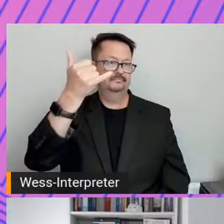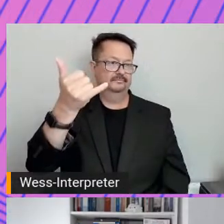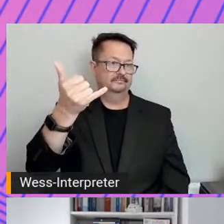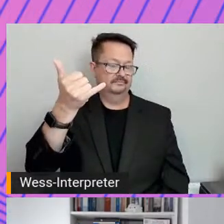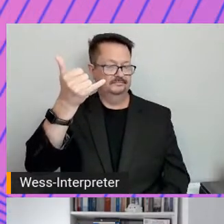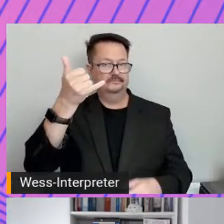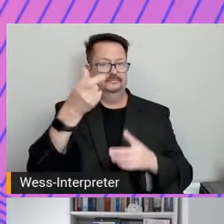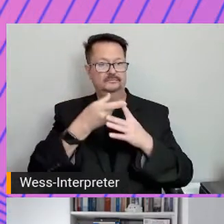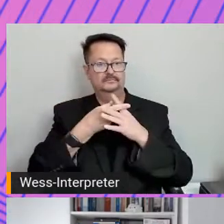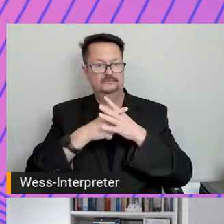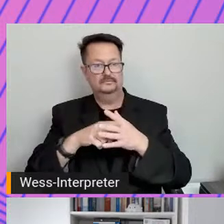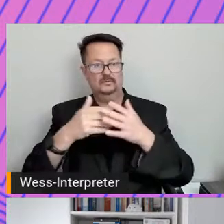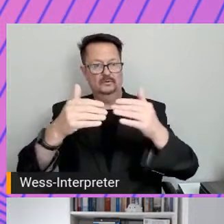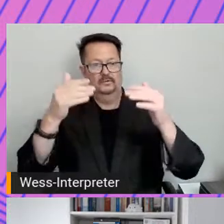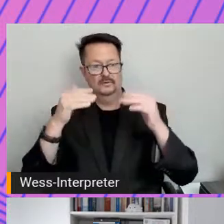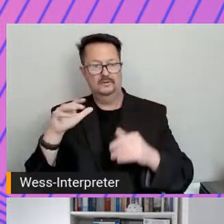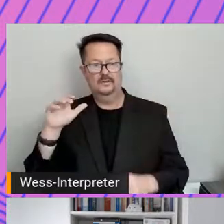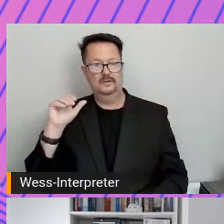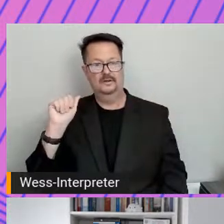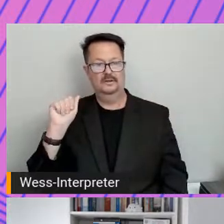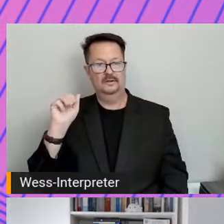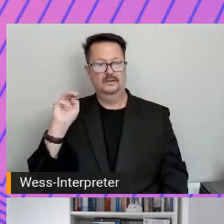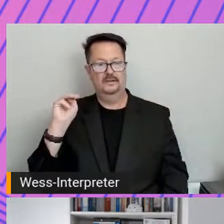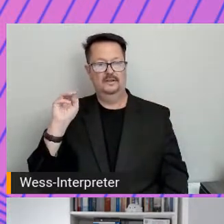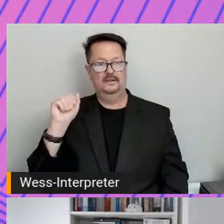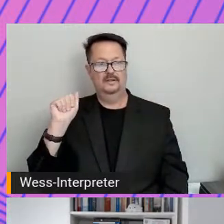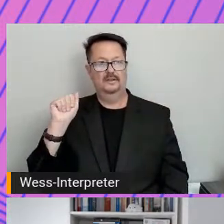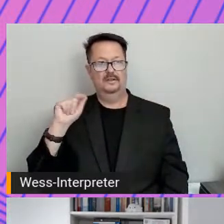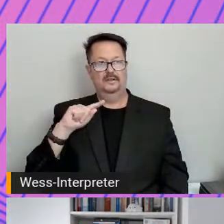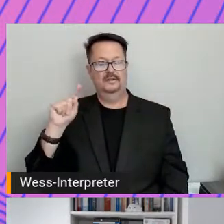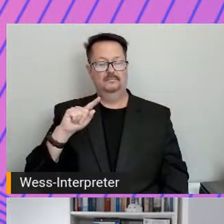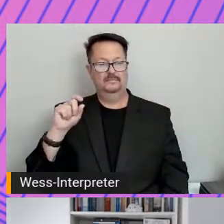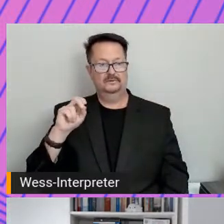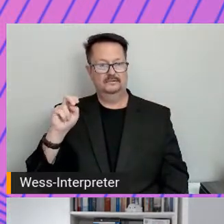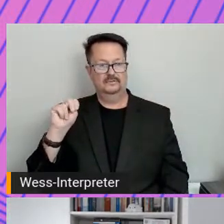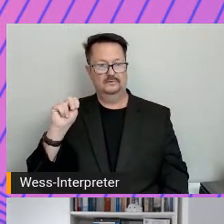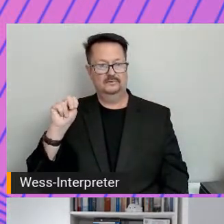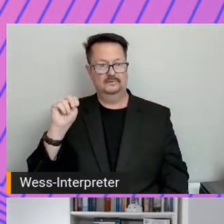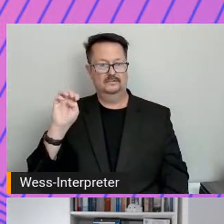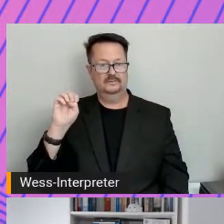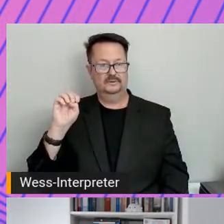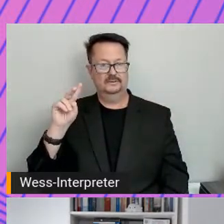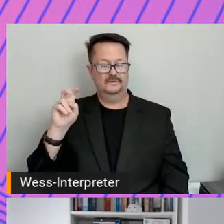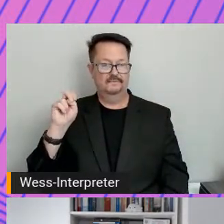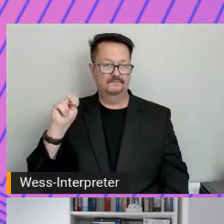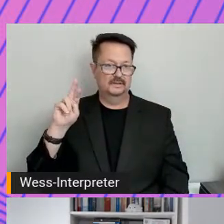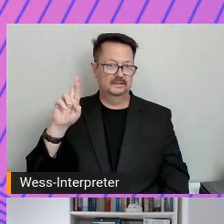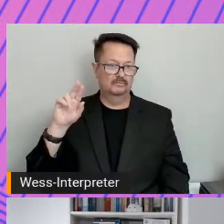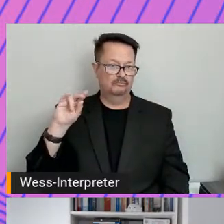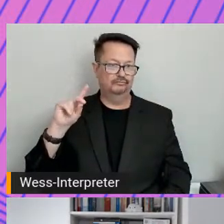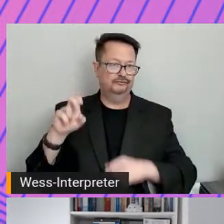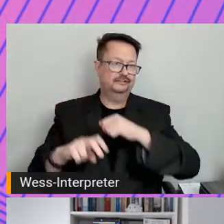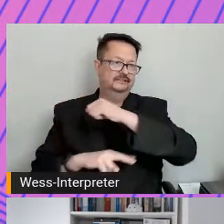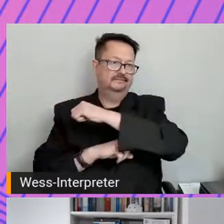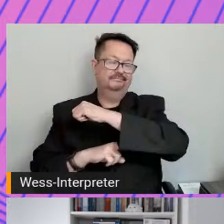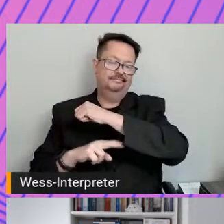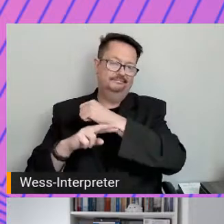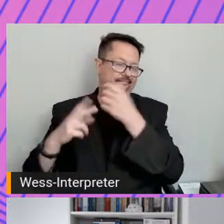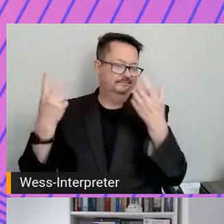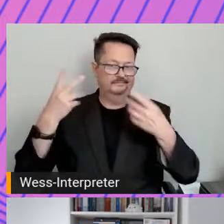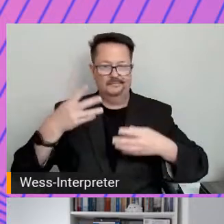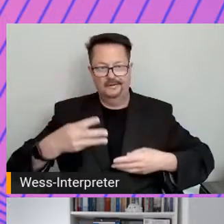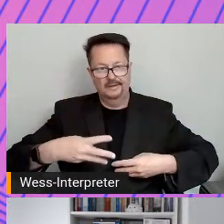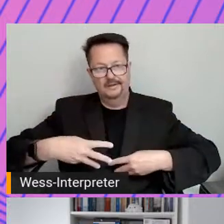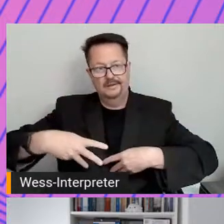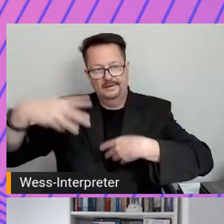service like AWS Amazon Event Bridge to watch for an event on my AWS account or something that happens like uploading a file